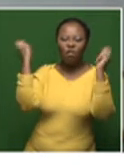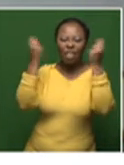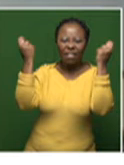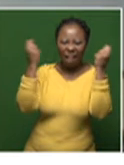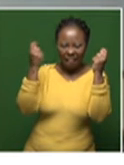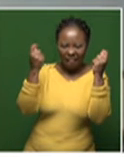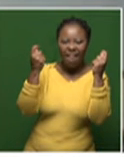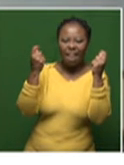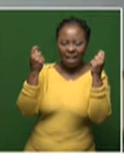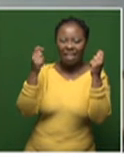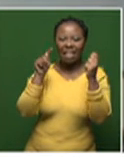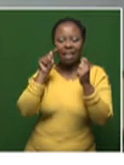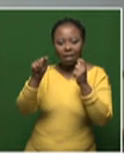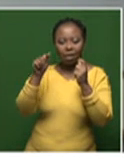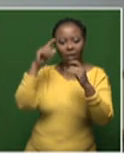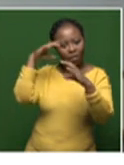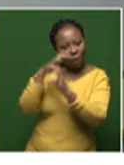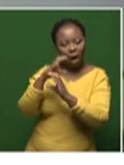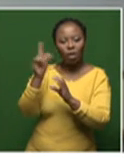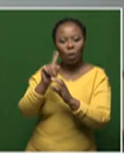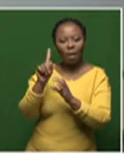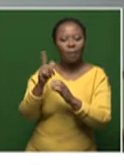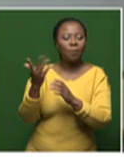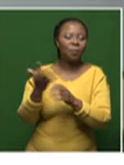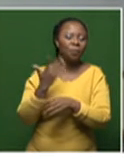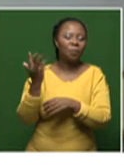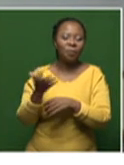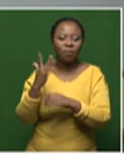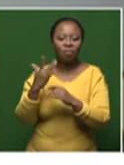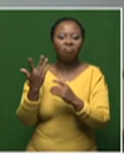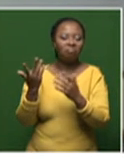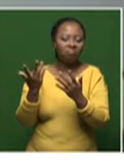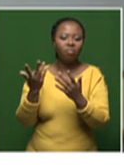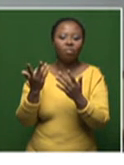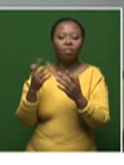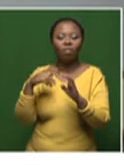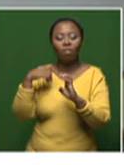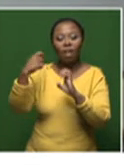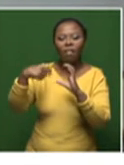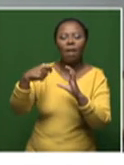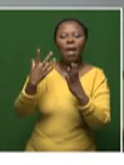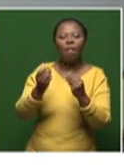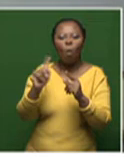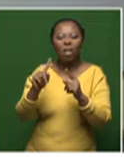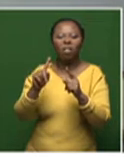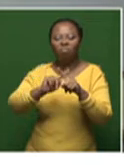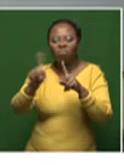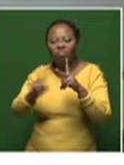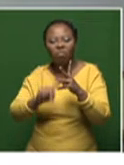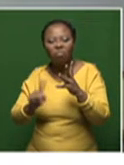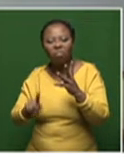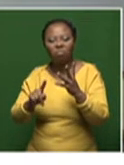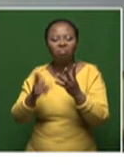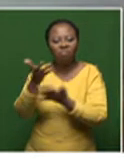also deals with the kind of conversations that my film is having. And then